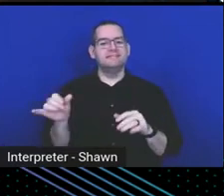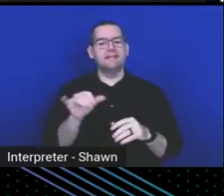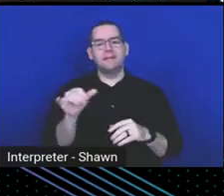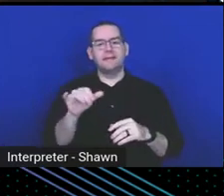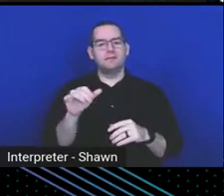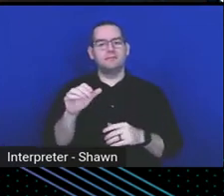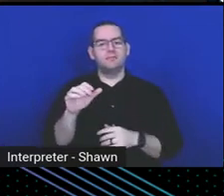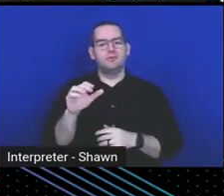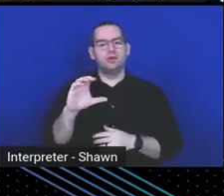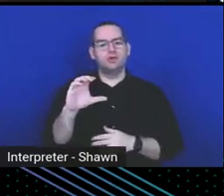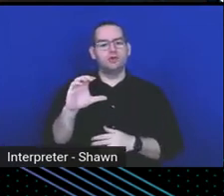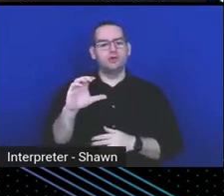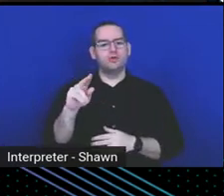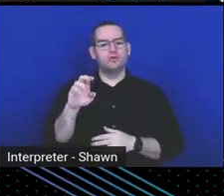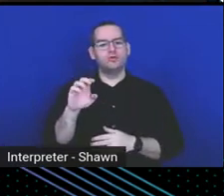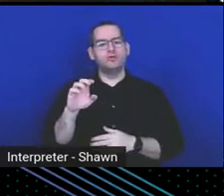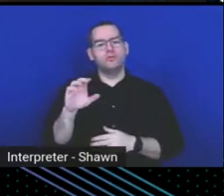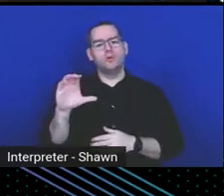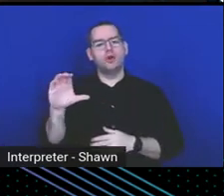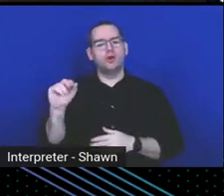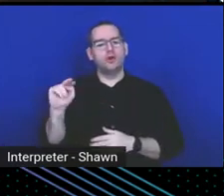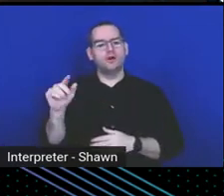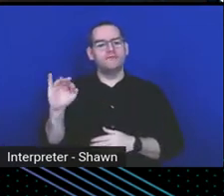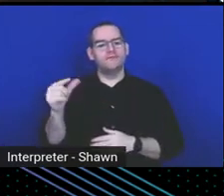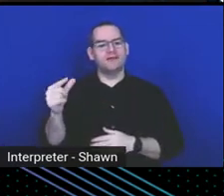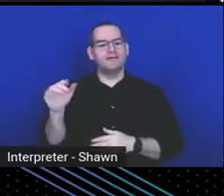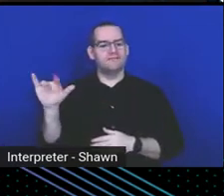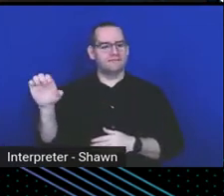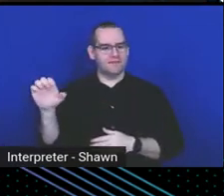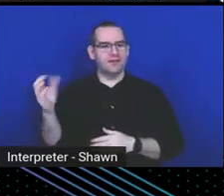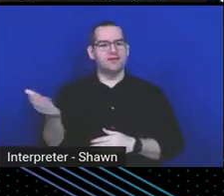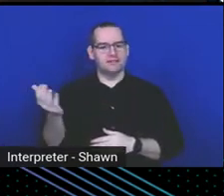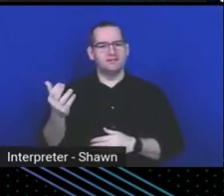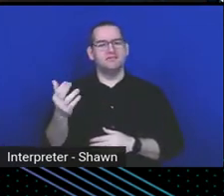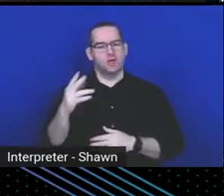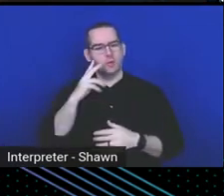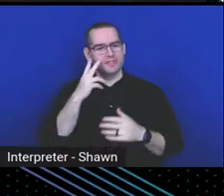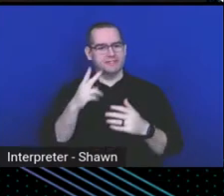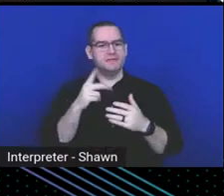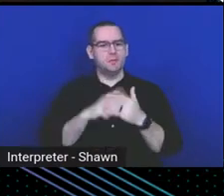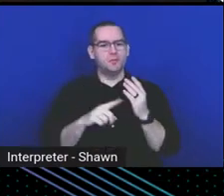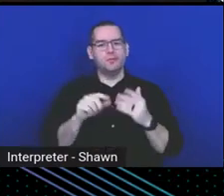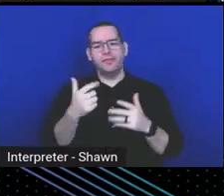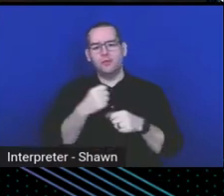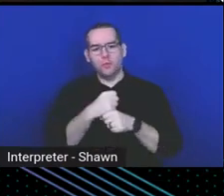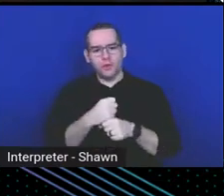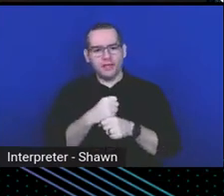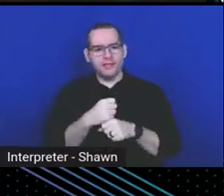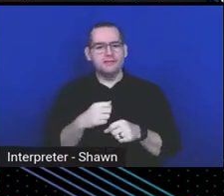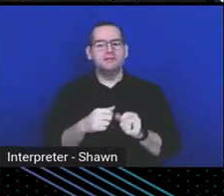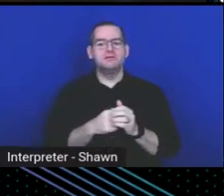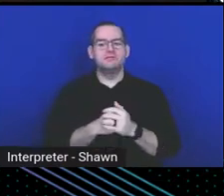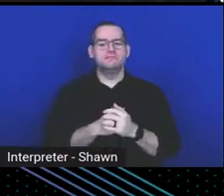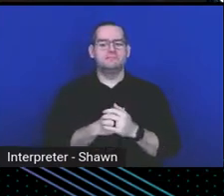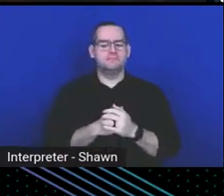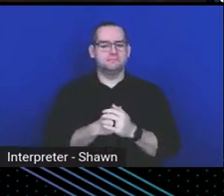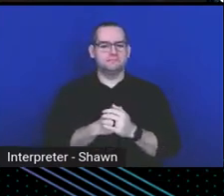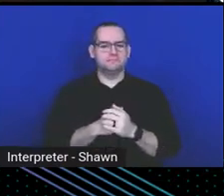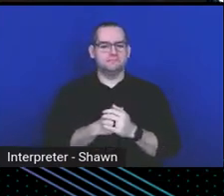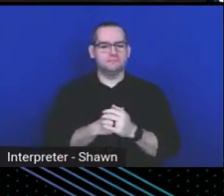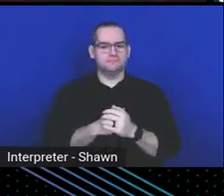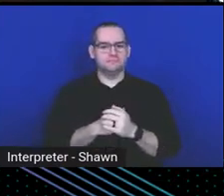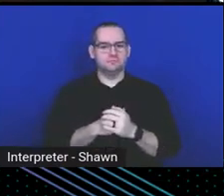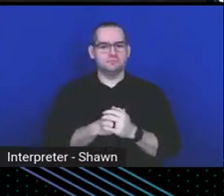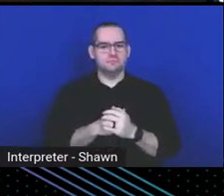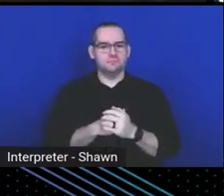kube config file here as well, so that we can see what all things are getting created. Kubectl get pods.